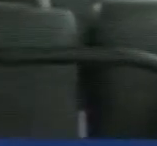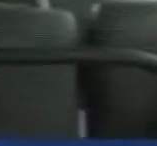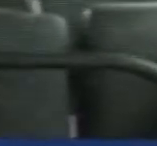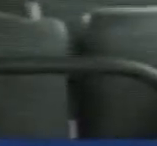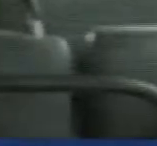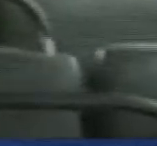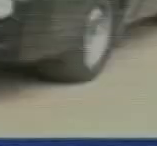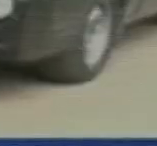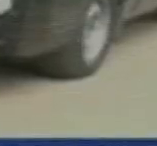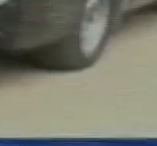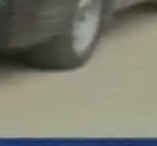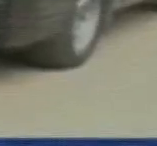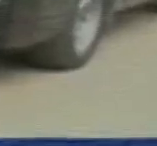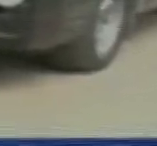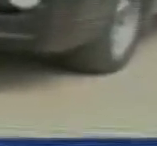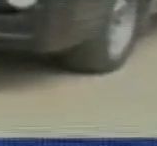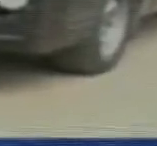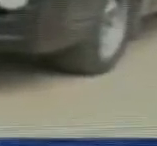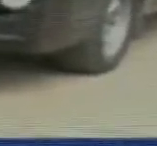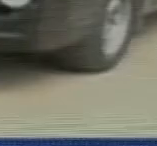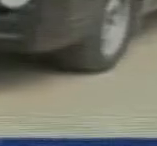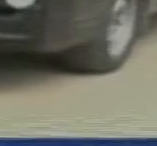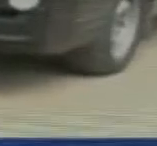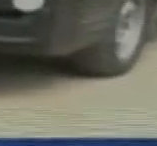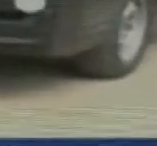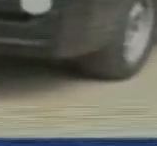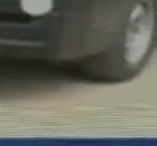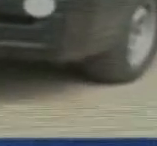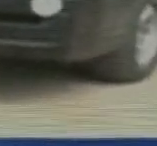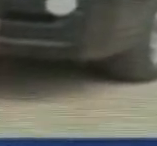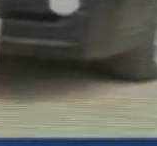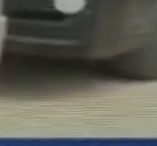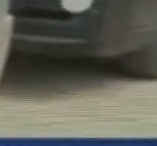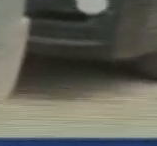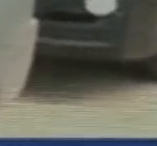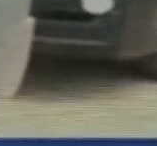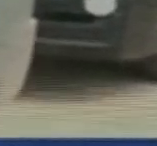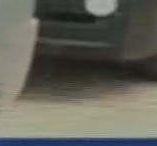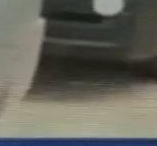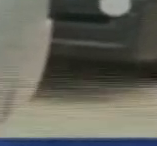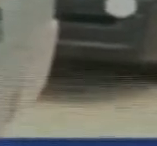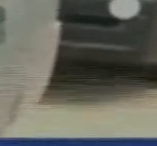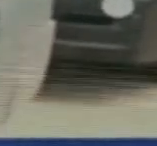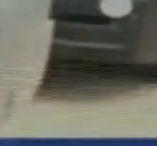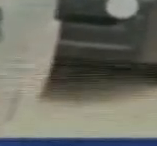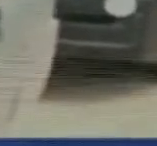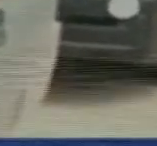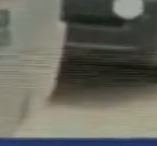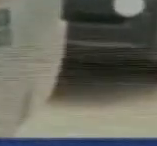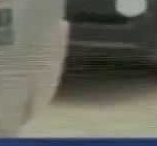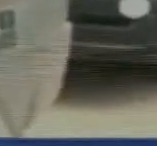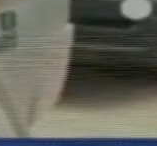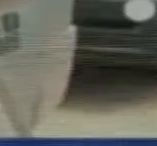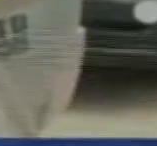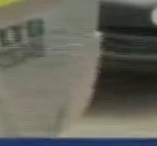this time round, they were left off the hook after being enlightened on their mistakes. The operation, led by retired Lieutenant Colonel